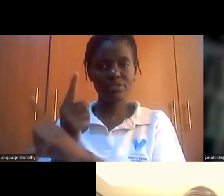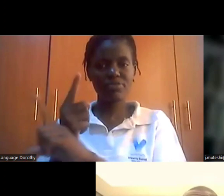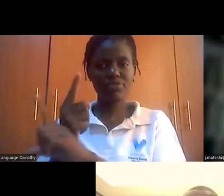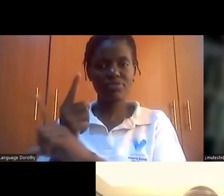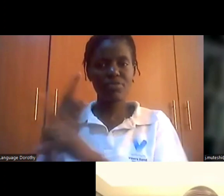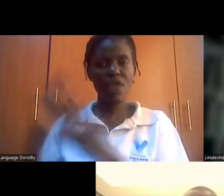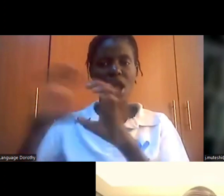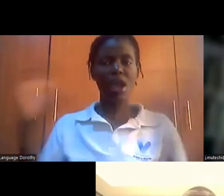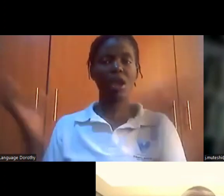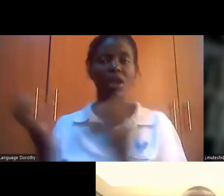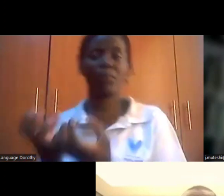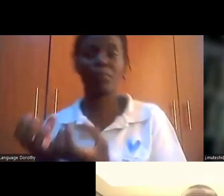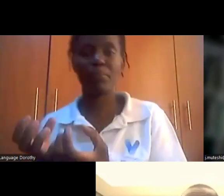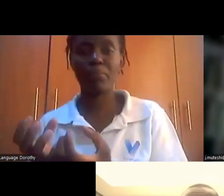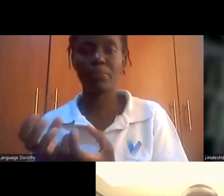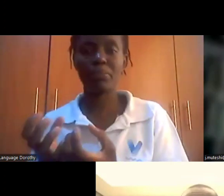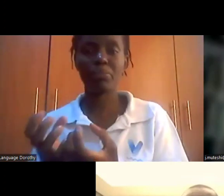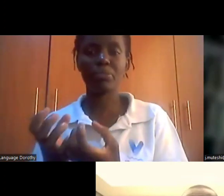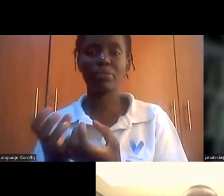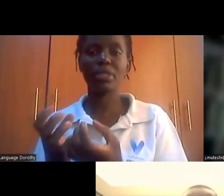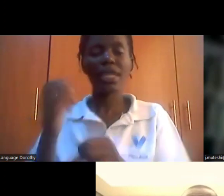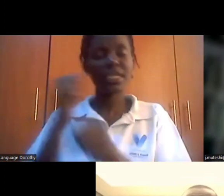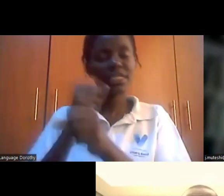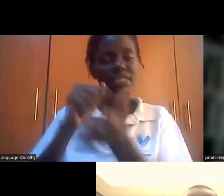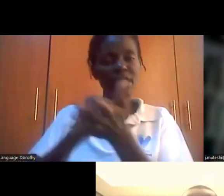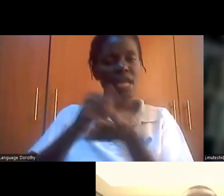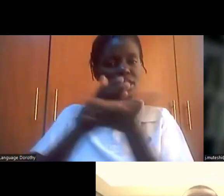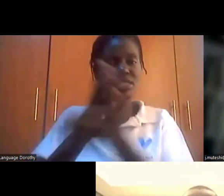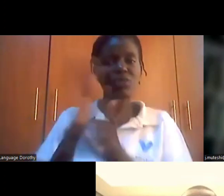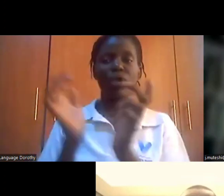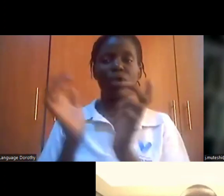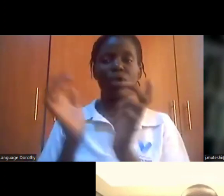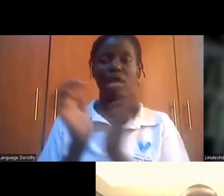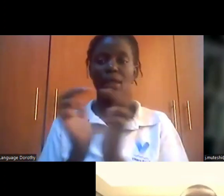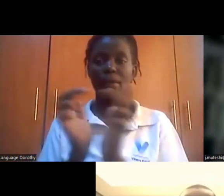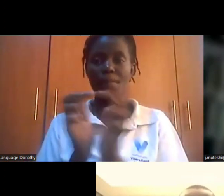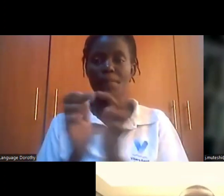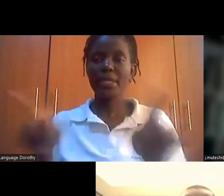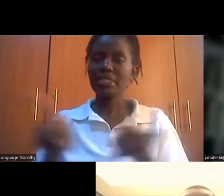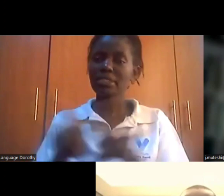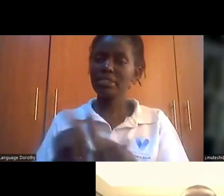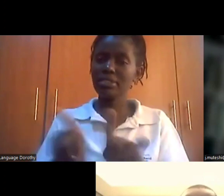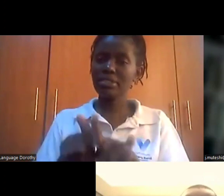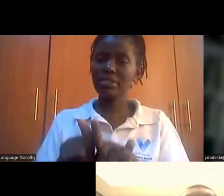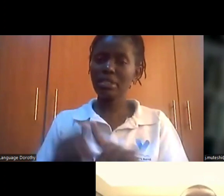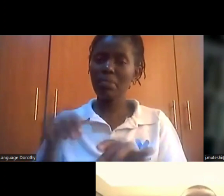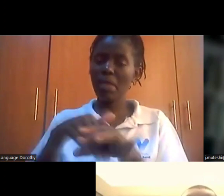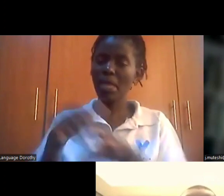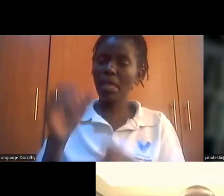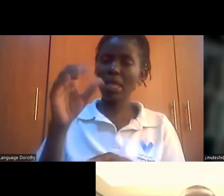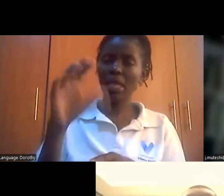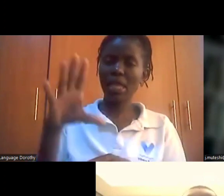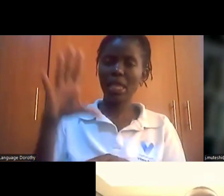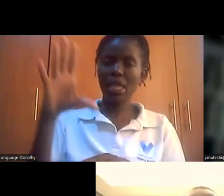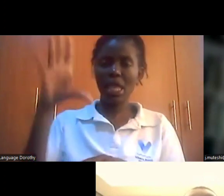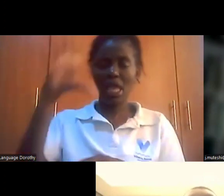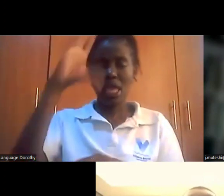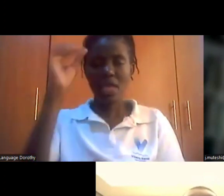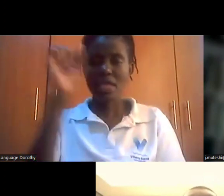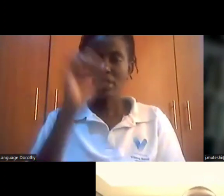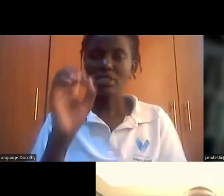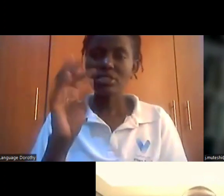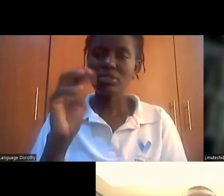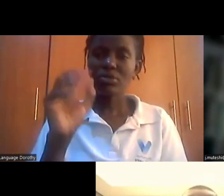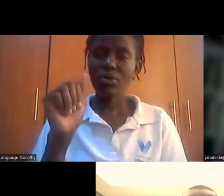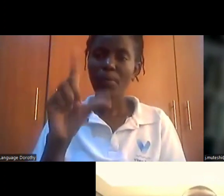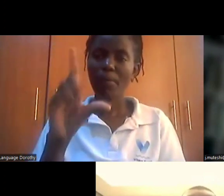So we did this through the email, and in some geographies, for example, in Somaliland and Ethiopia and Senegal, we were